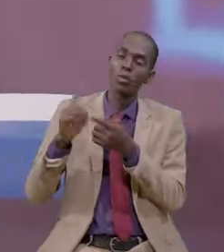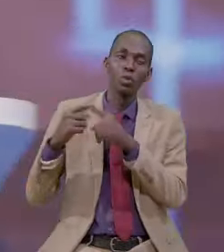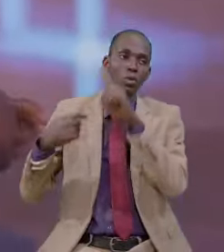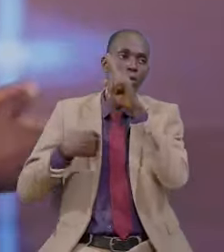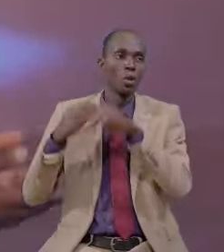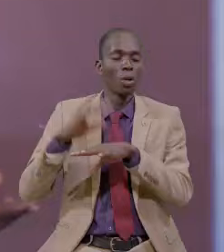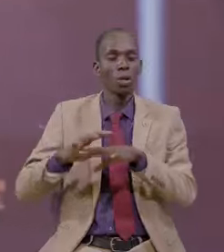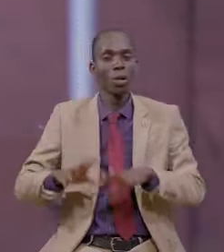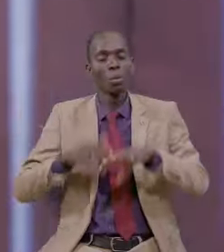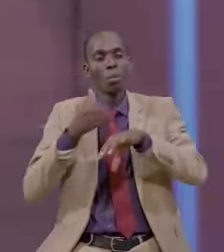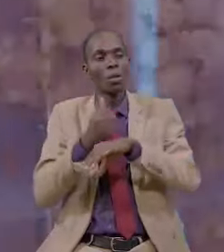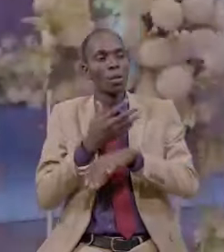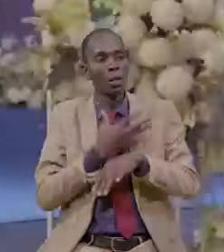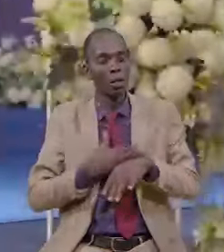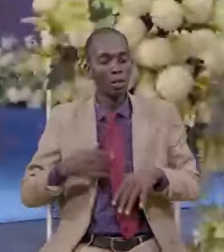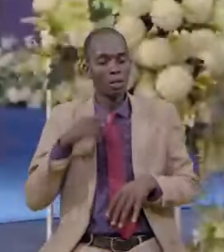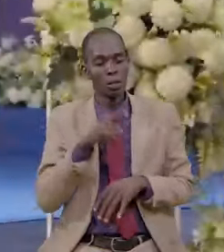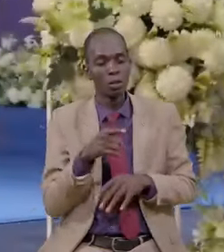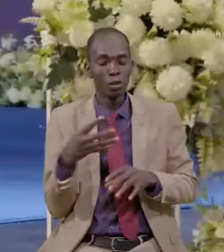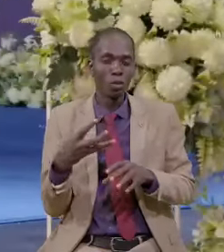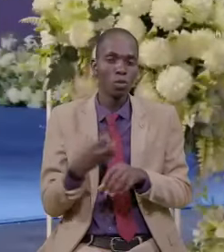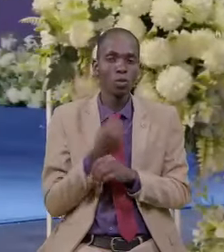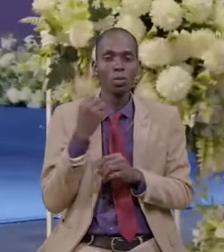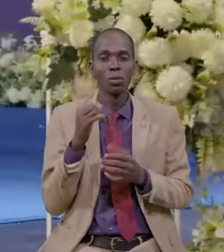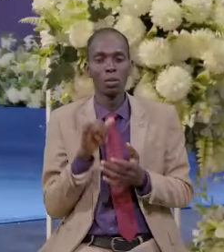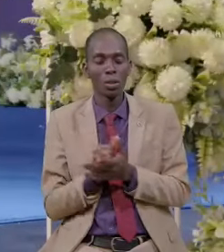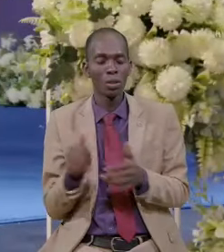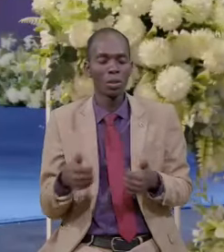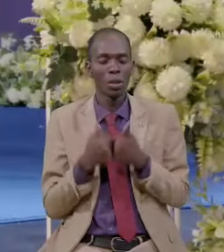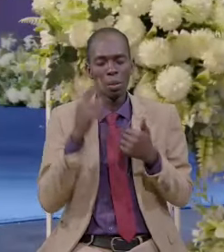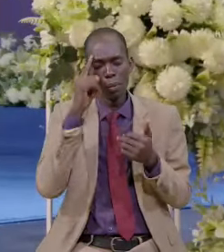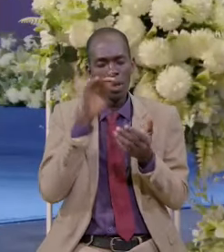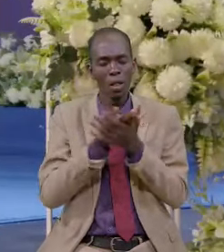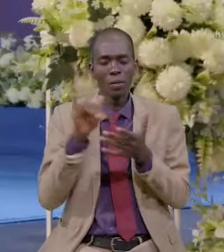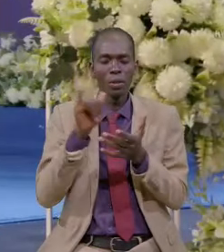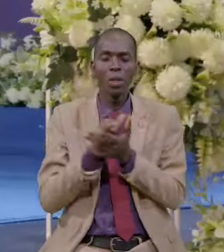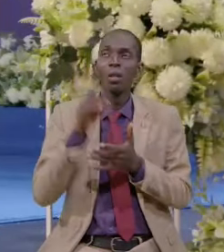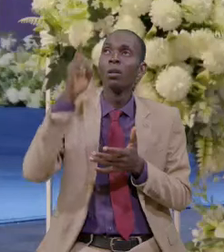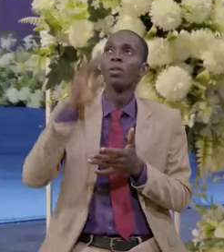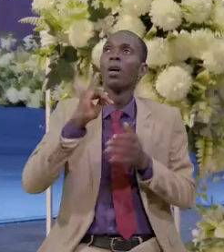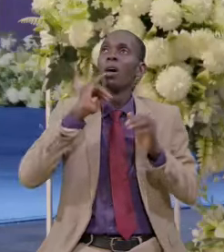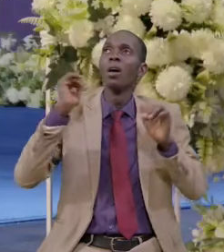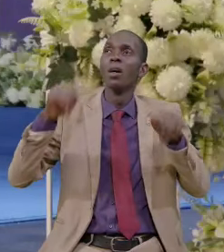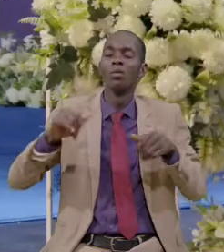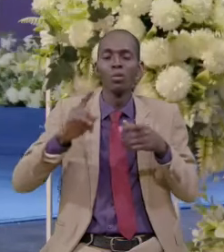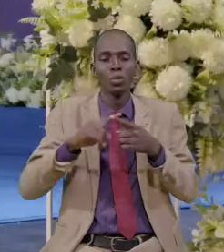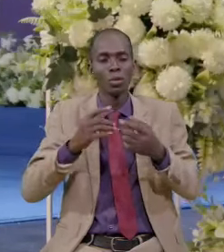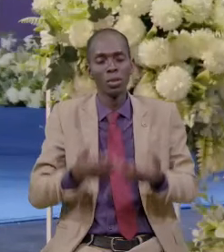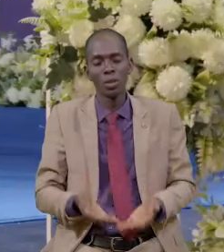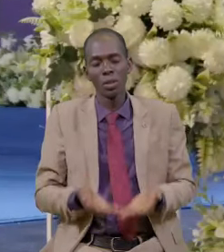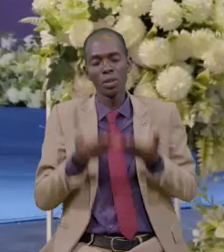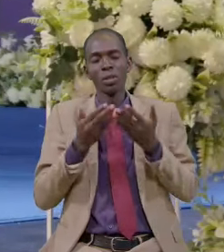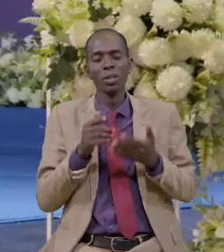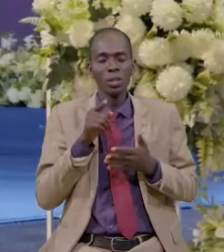And he took that child, believing that God is able to raise him even from the dead. And God